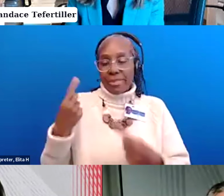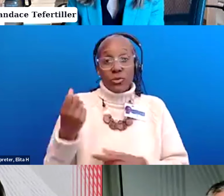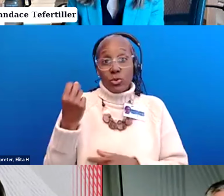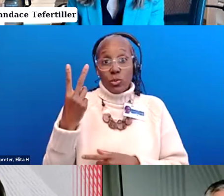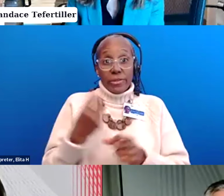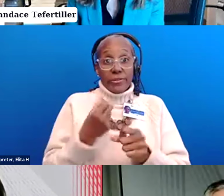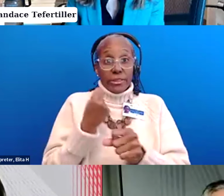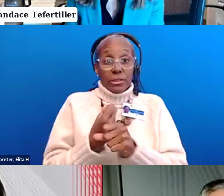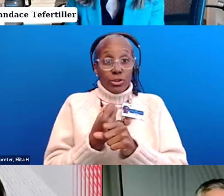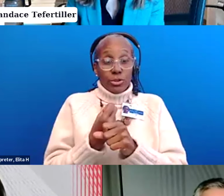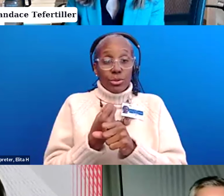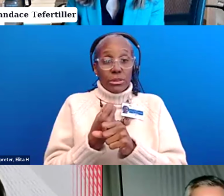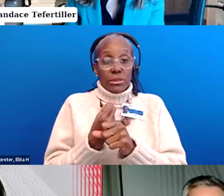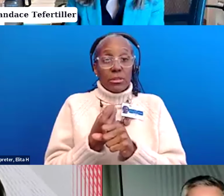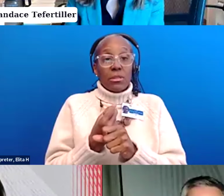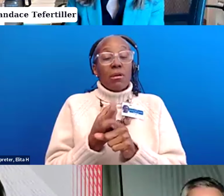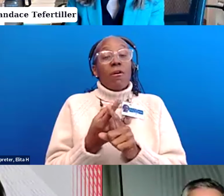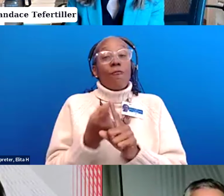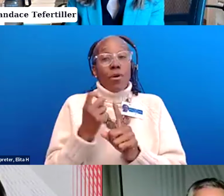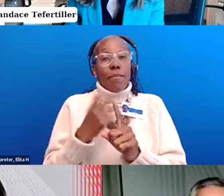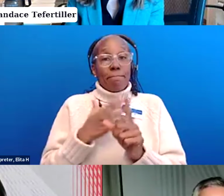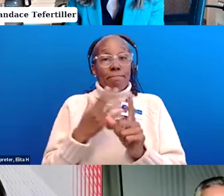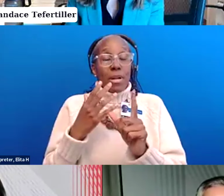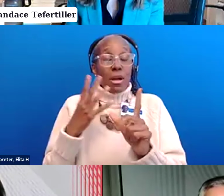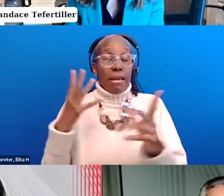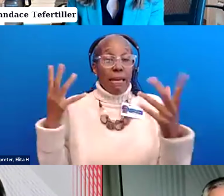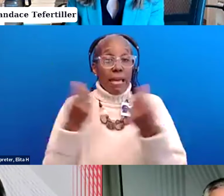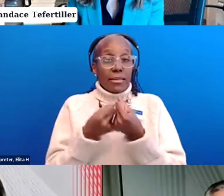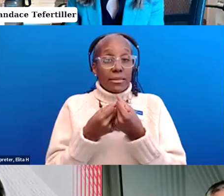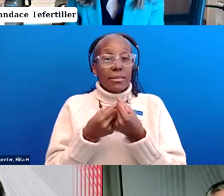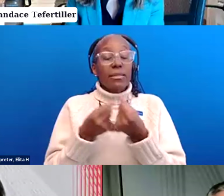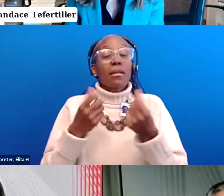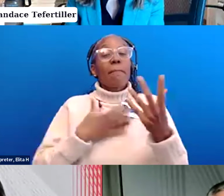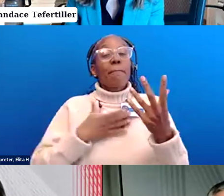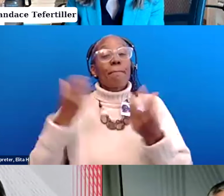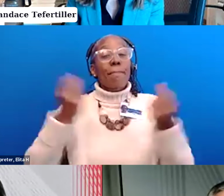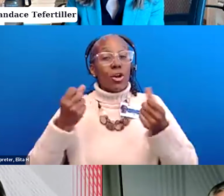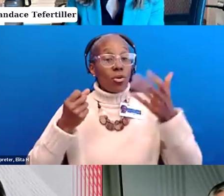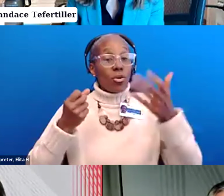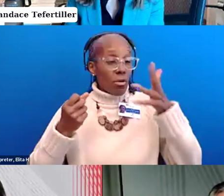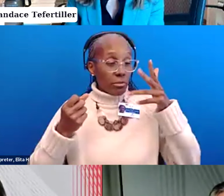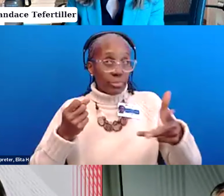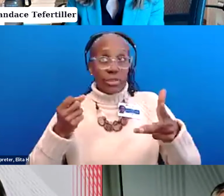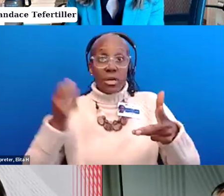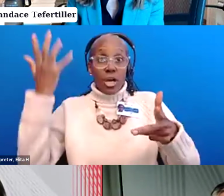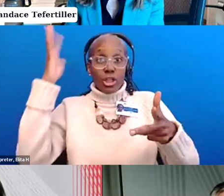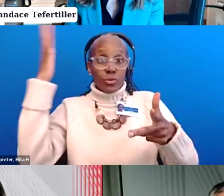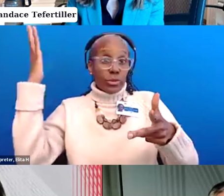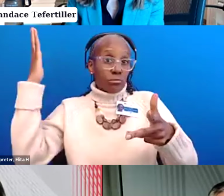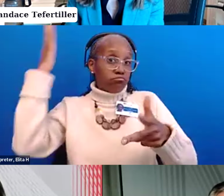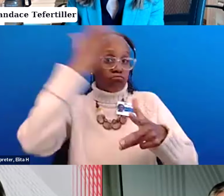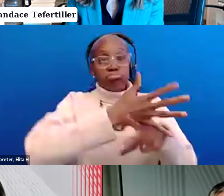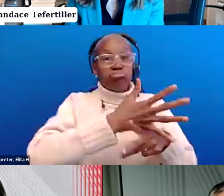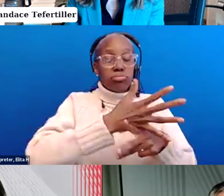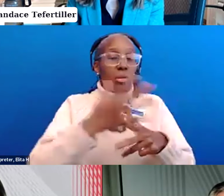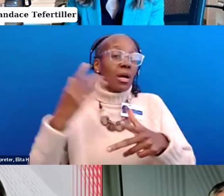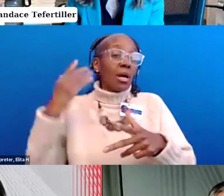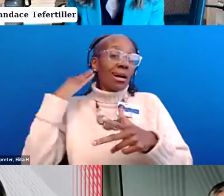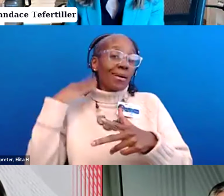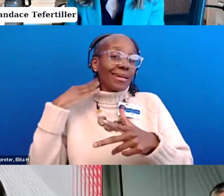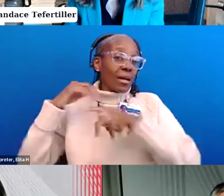years removed from my accident. A tree fell on my family's car and it broke my neck at C3 and obviously changed my